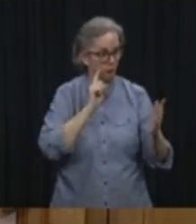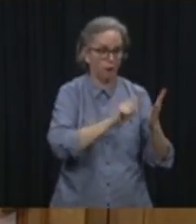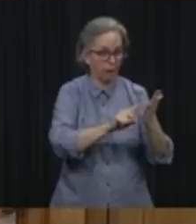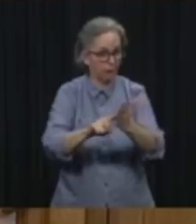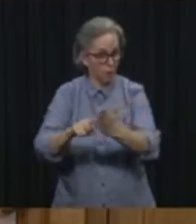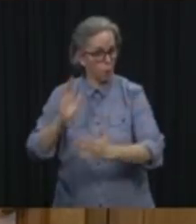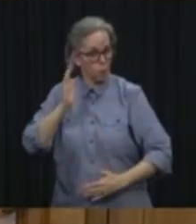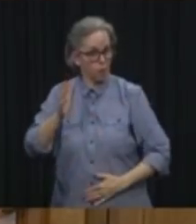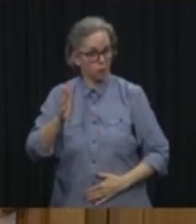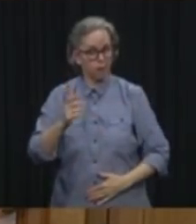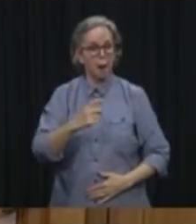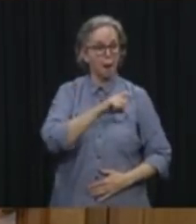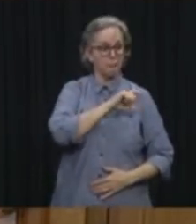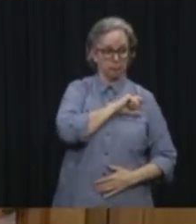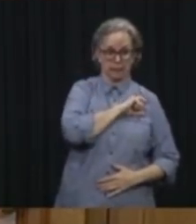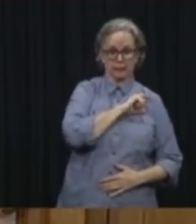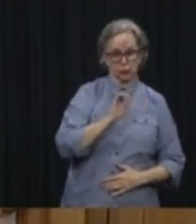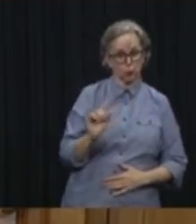enforcement.